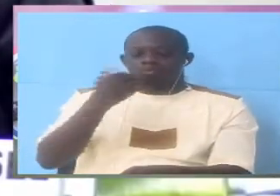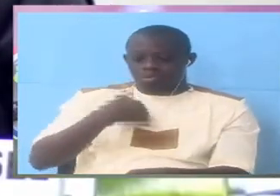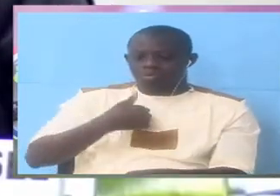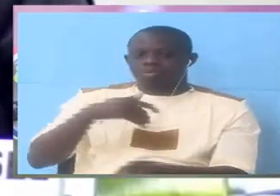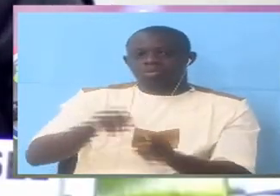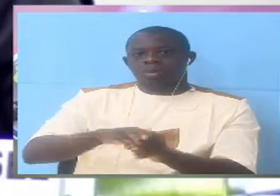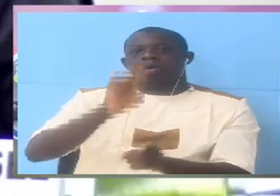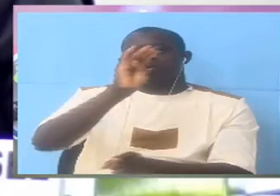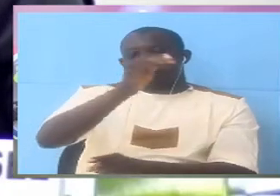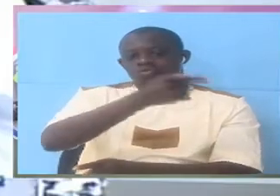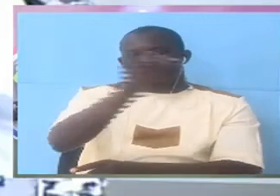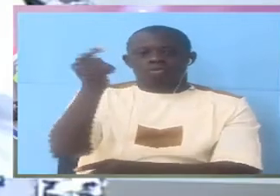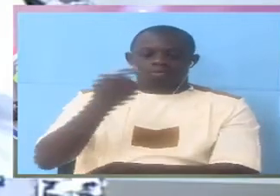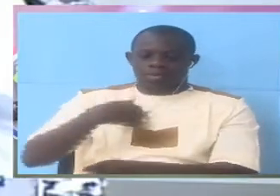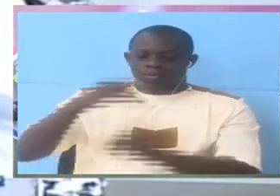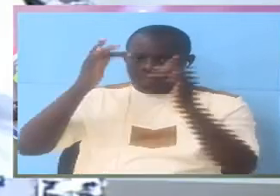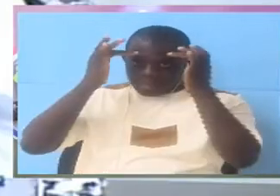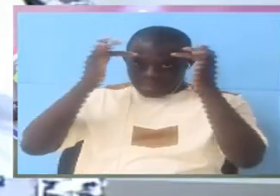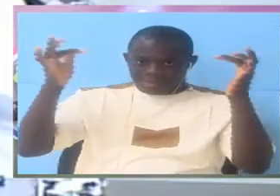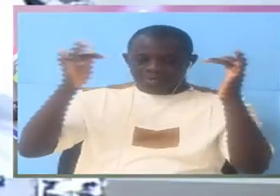experts.